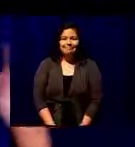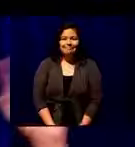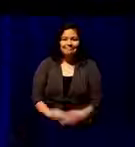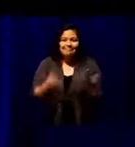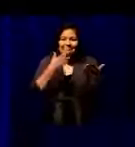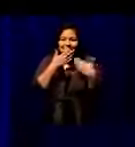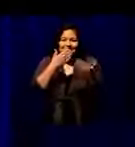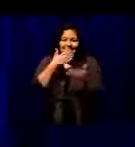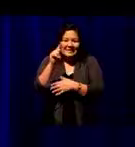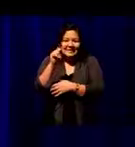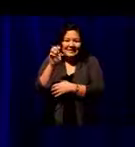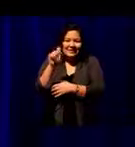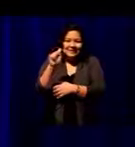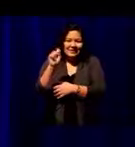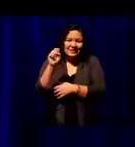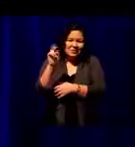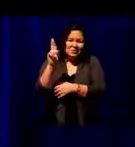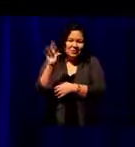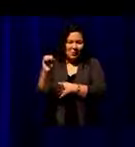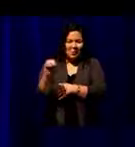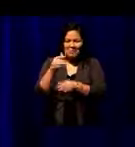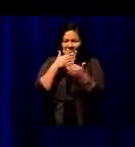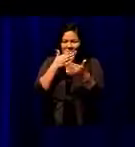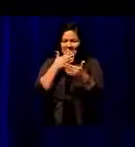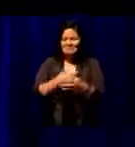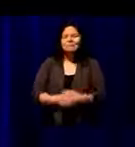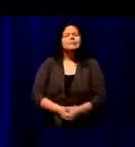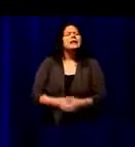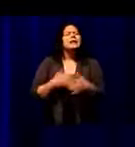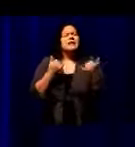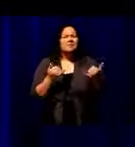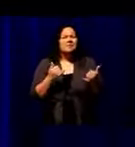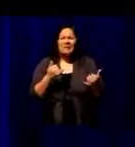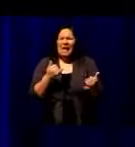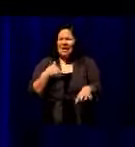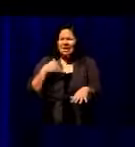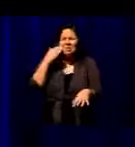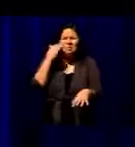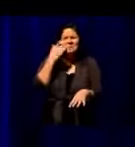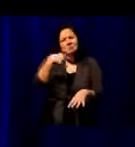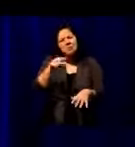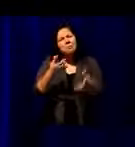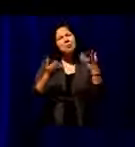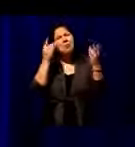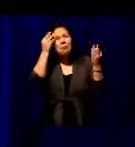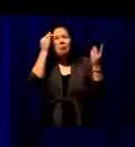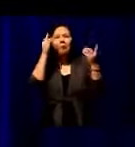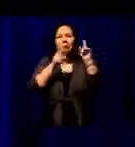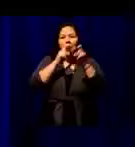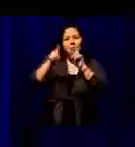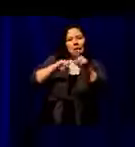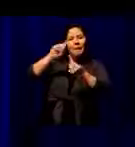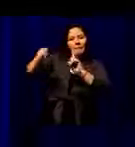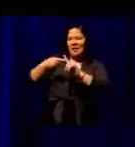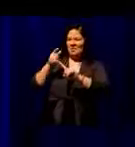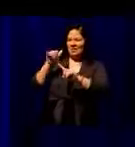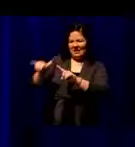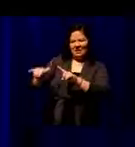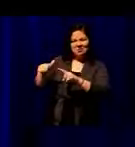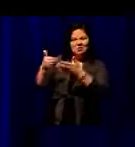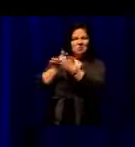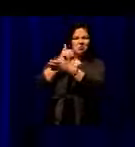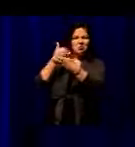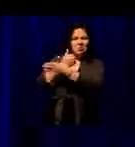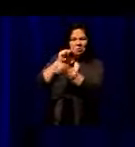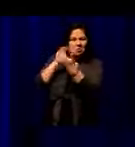Thanks, Tetsuro. Now, I'm sure that you have a million questions about this new way of doing